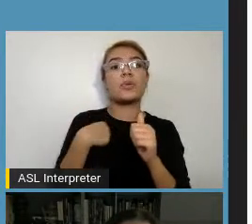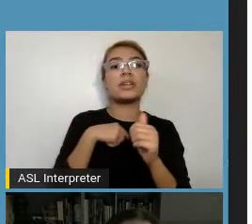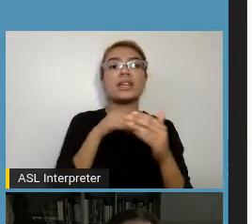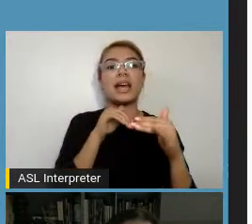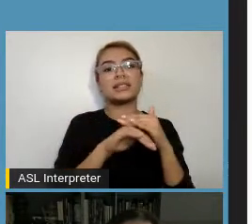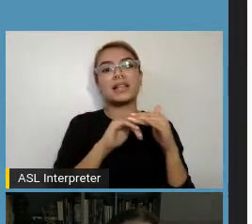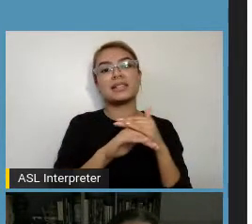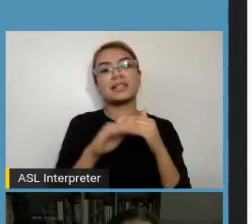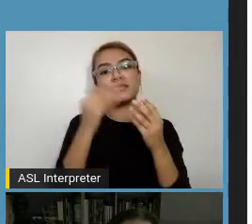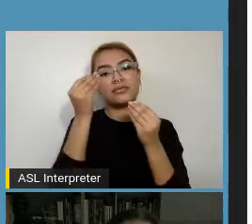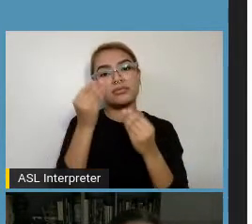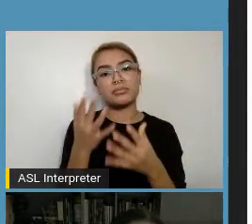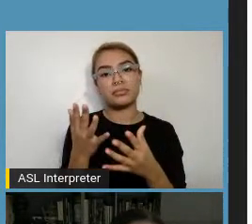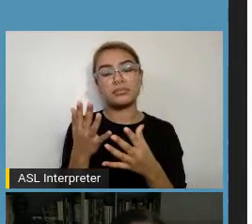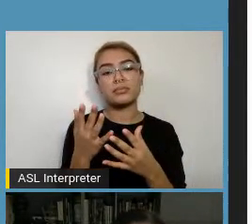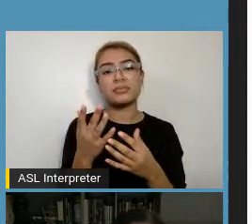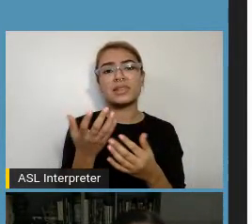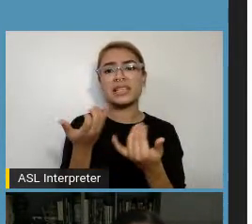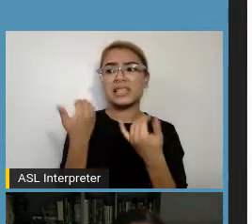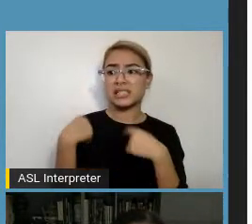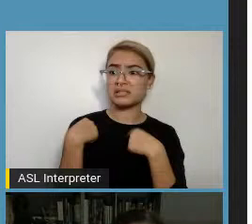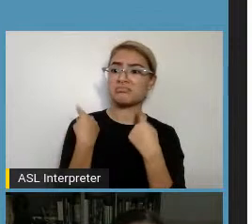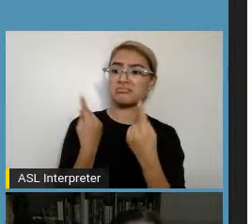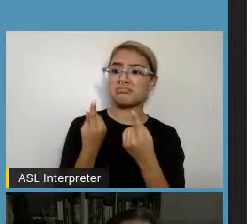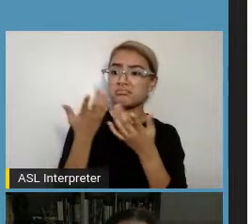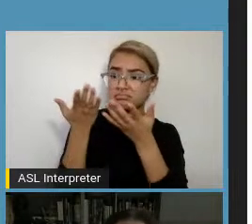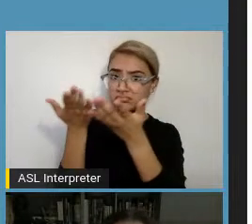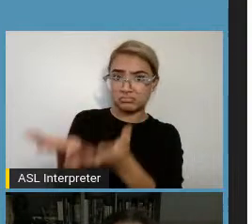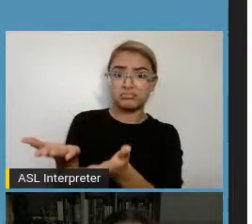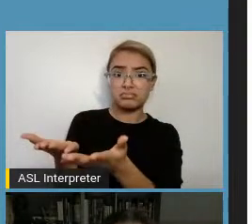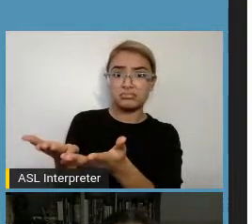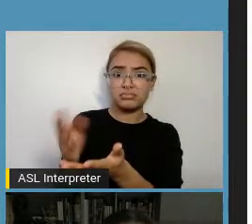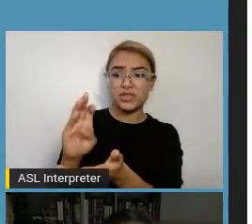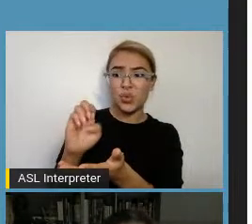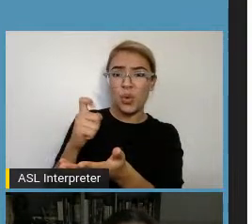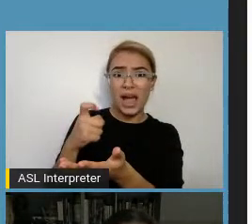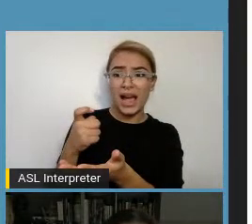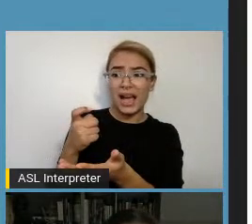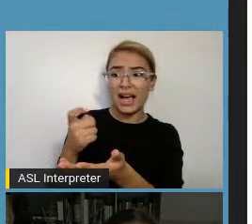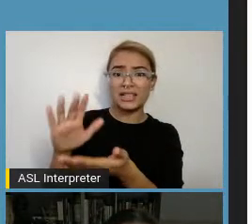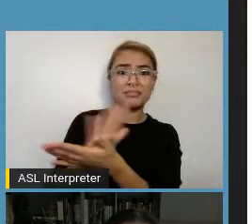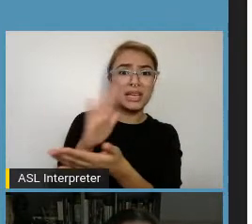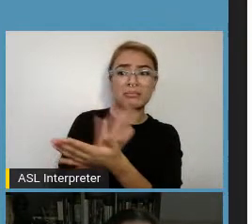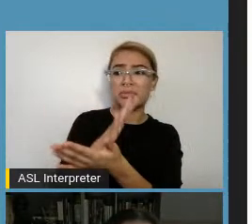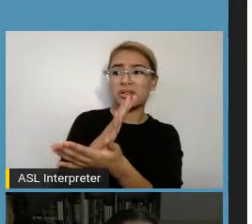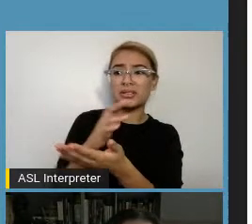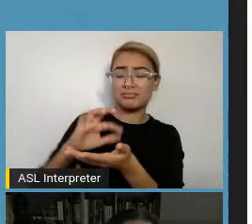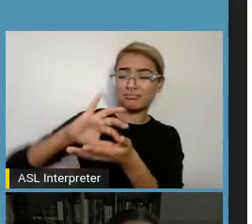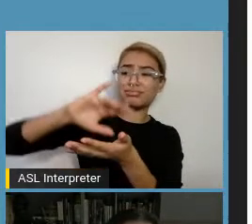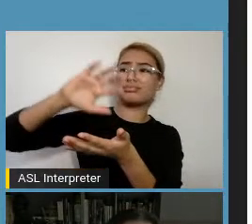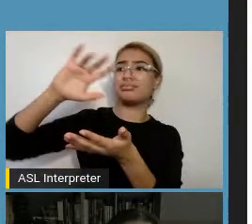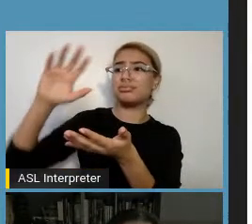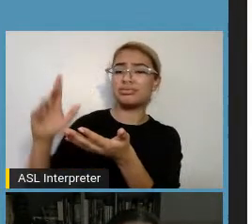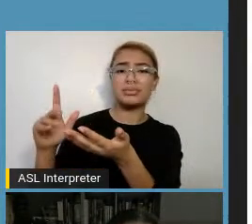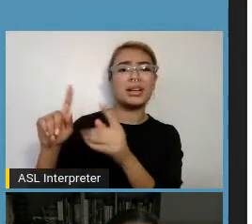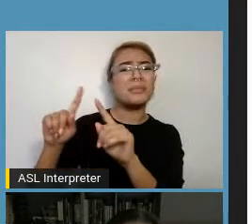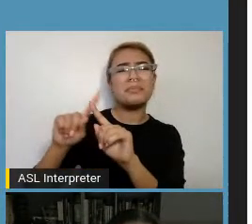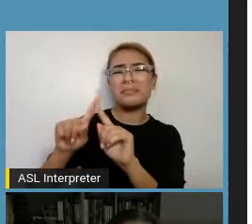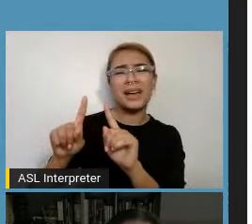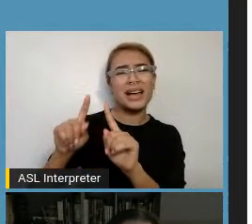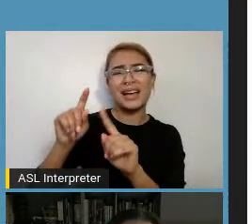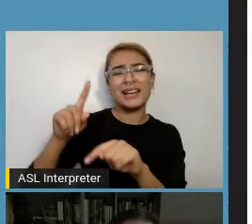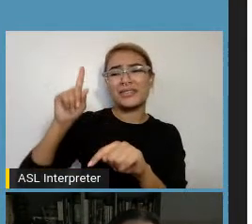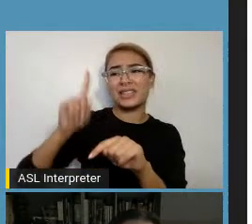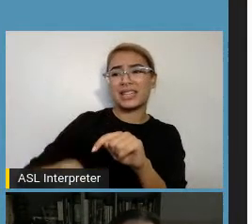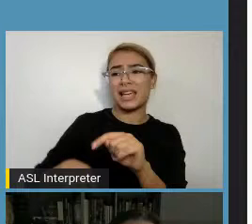it. It's still there, it's still recorded, it's still on a wax cylinder, it's still on reel to reel. But unless we have kept up